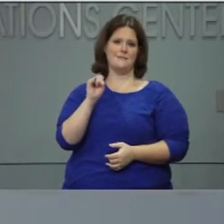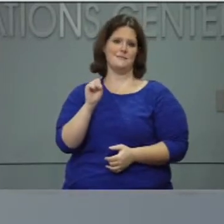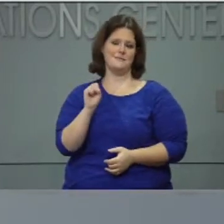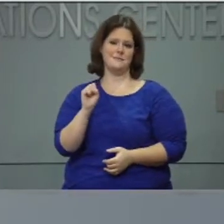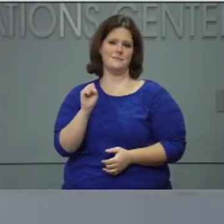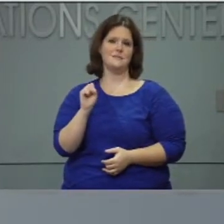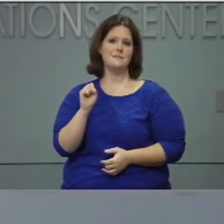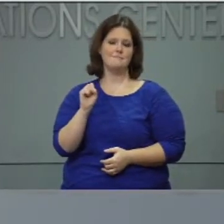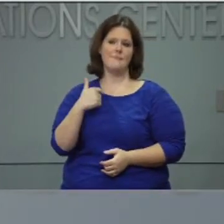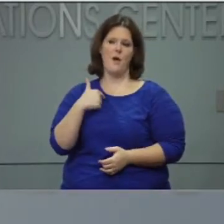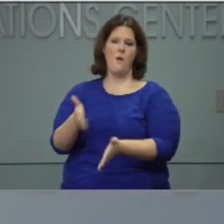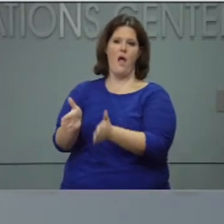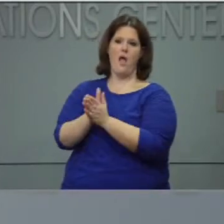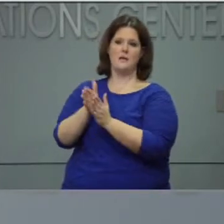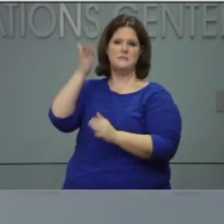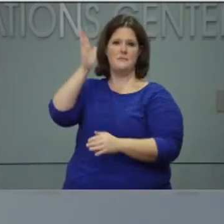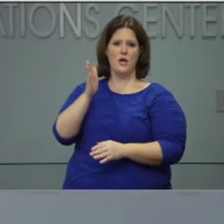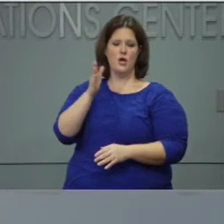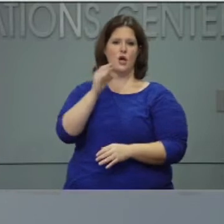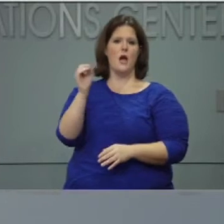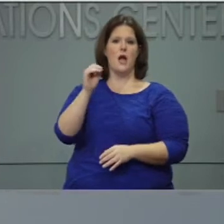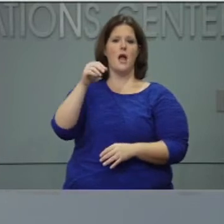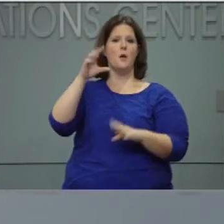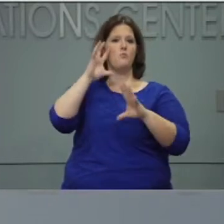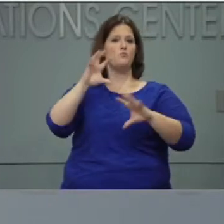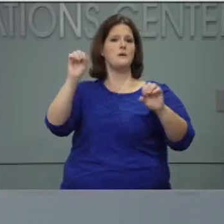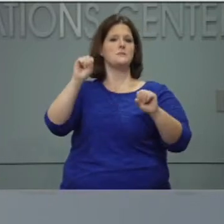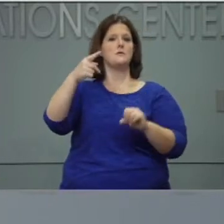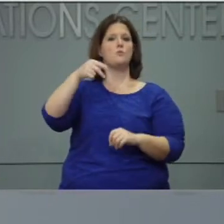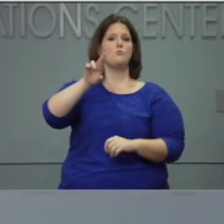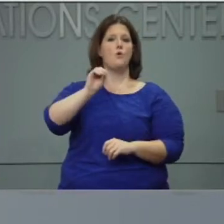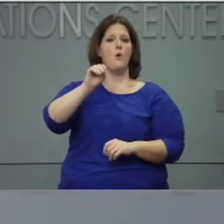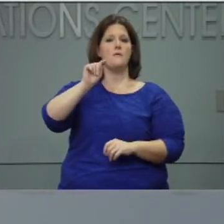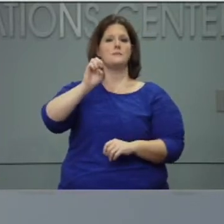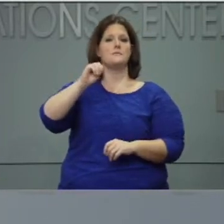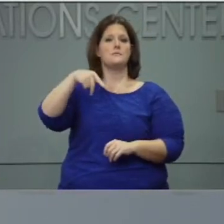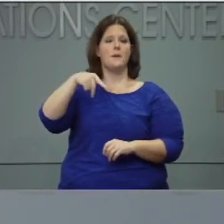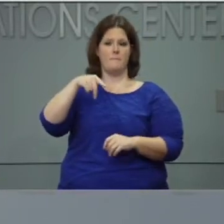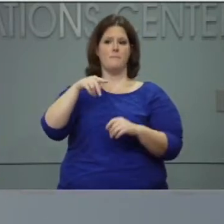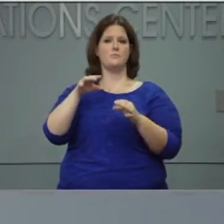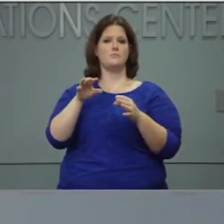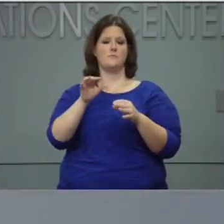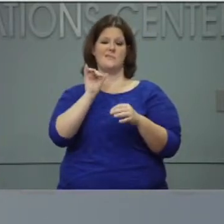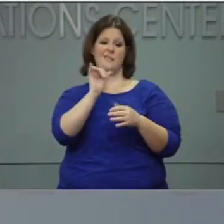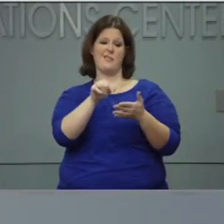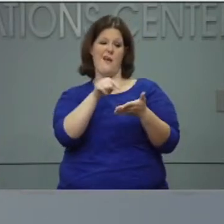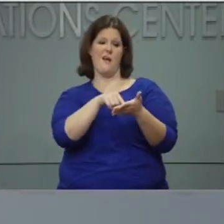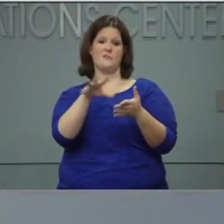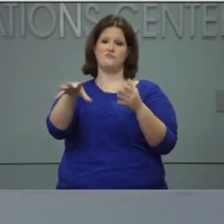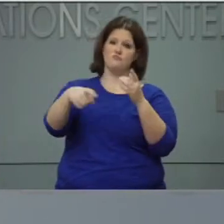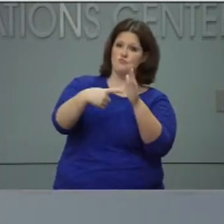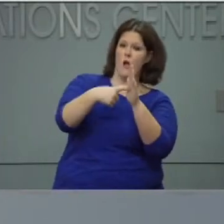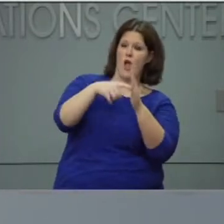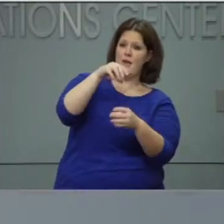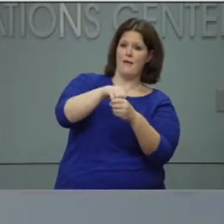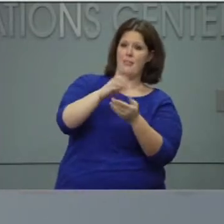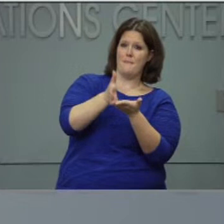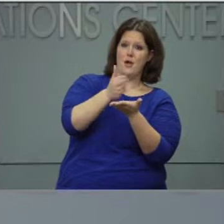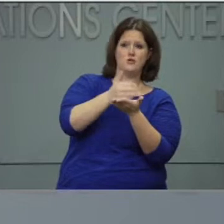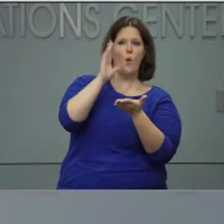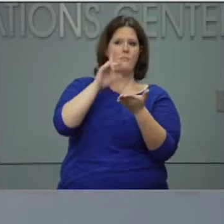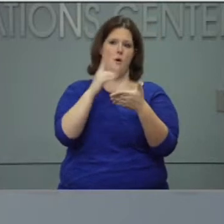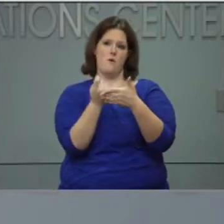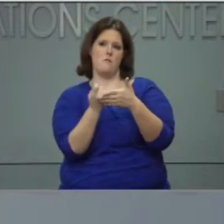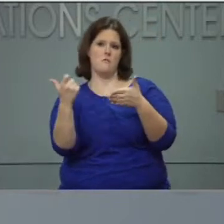Speaker and the President Pro Tem to move that provision out of the budget. We hope that they